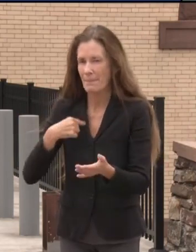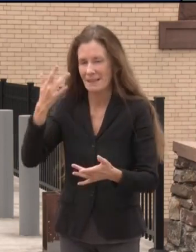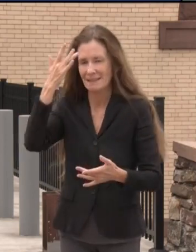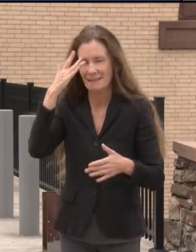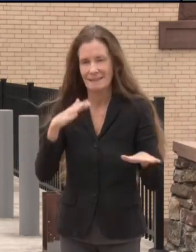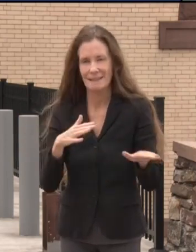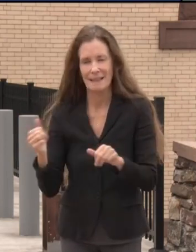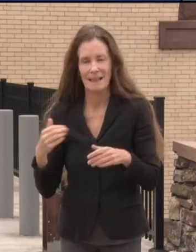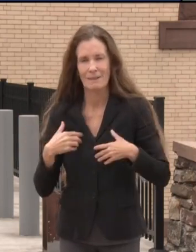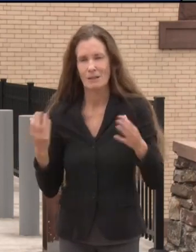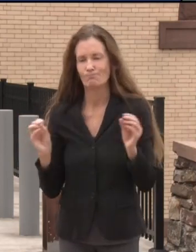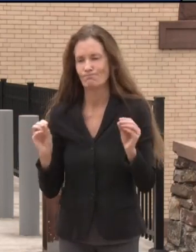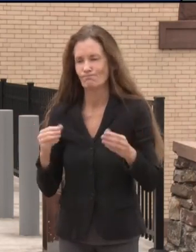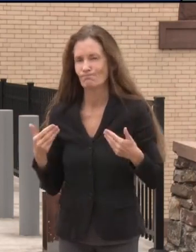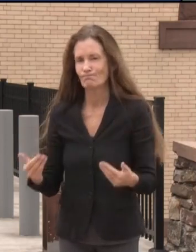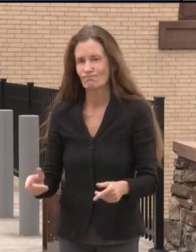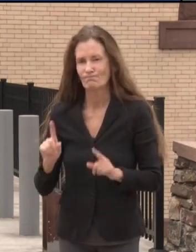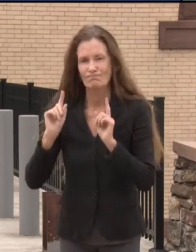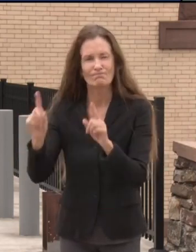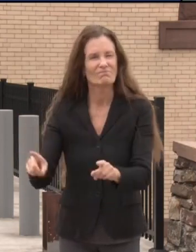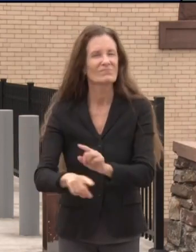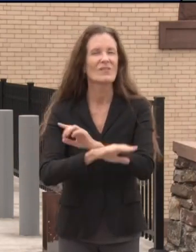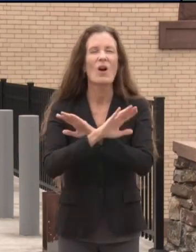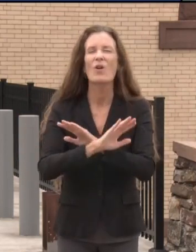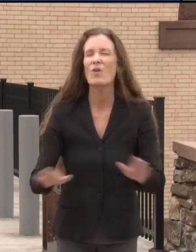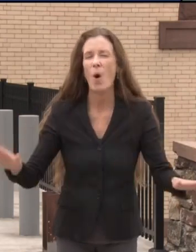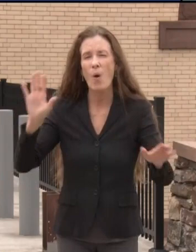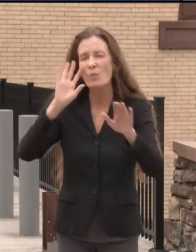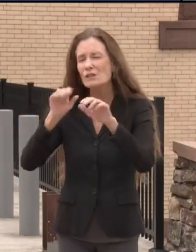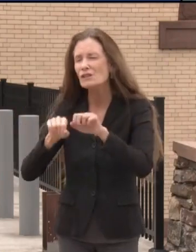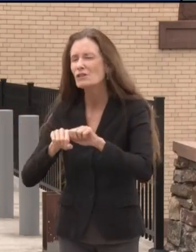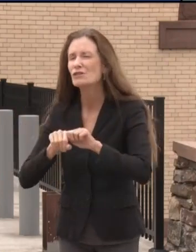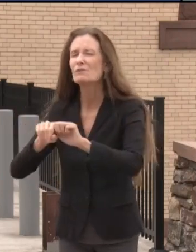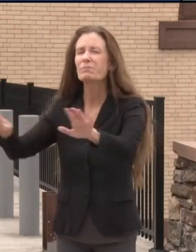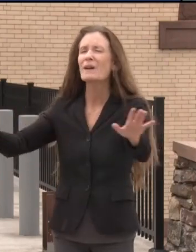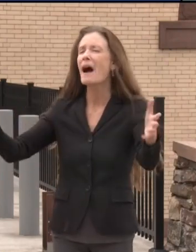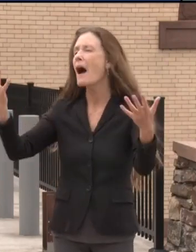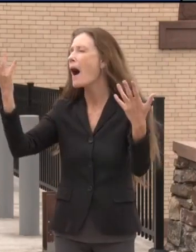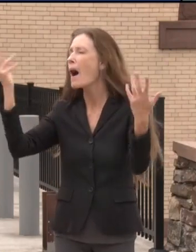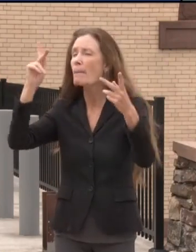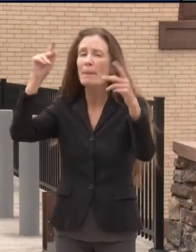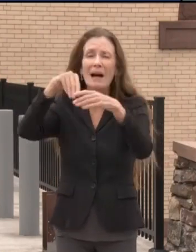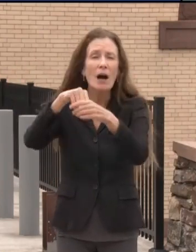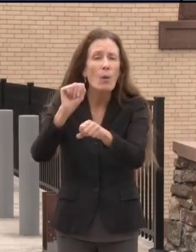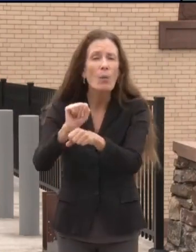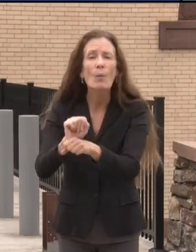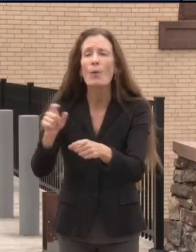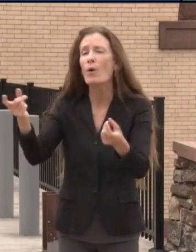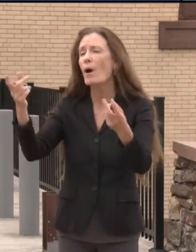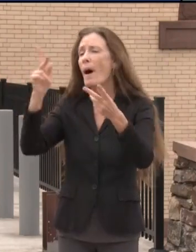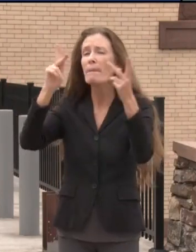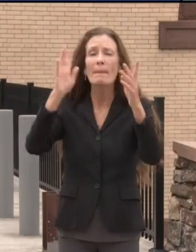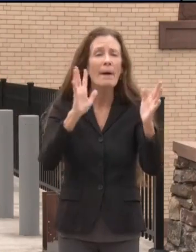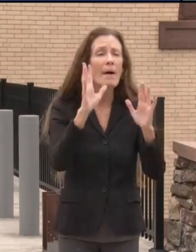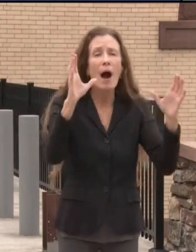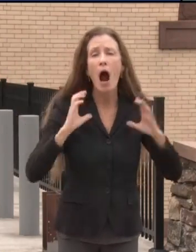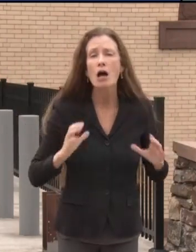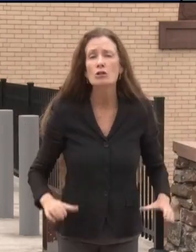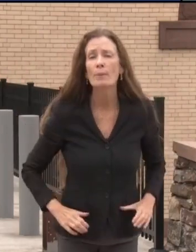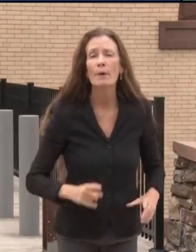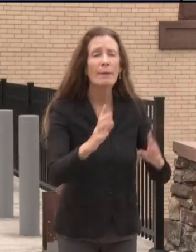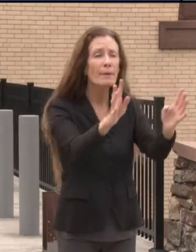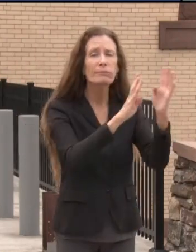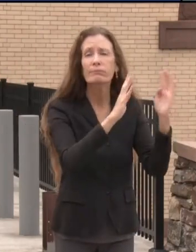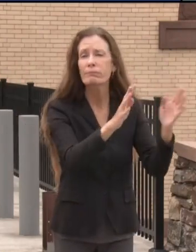entire store or office of workers and customers. Plus, having a standard law covering the entire state makes it easier on companies with